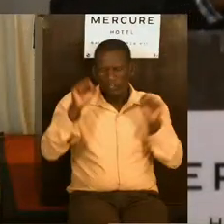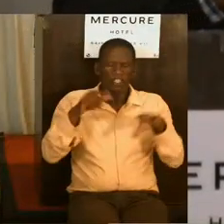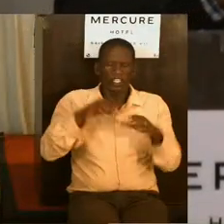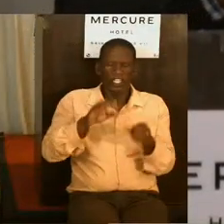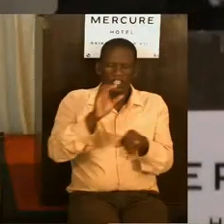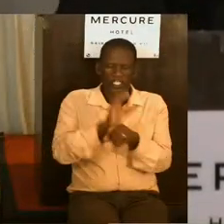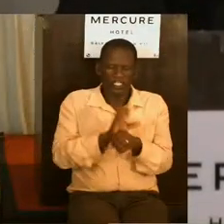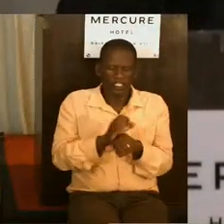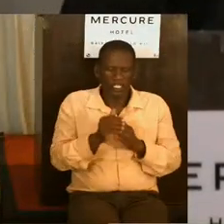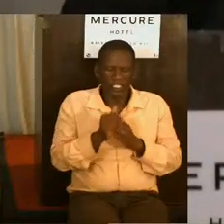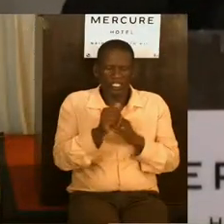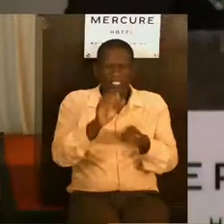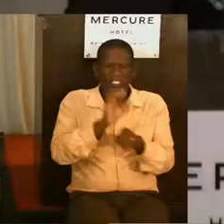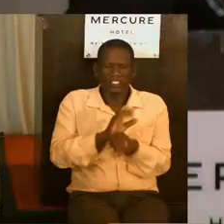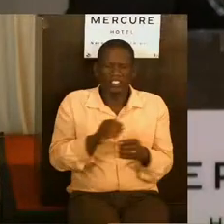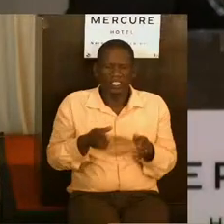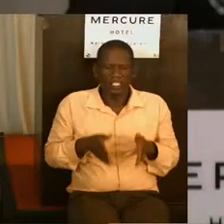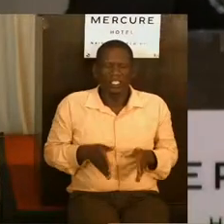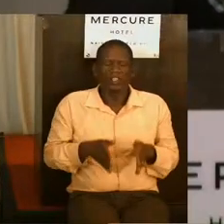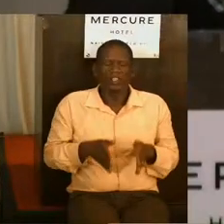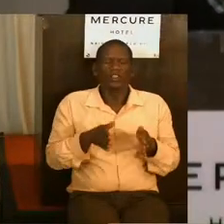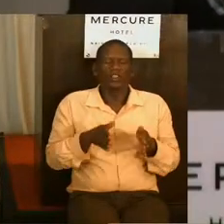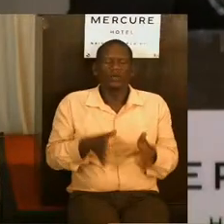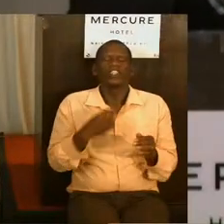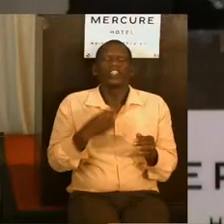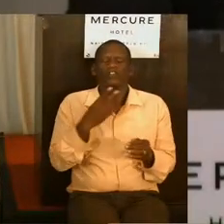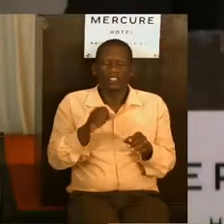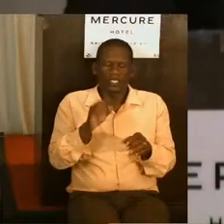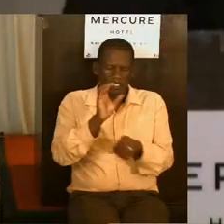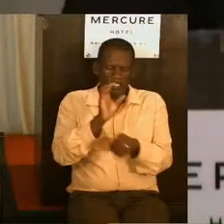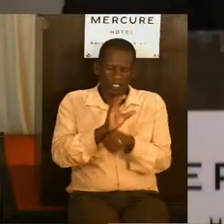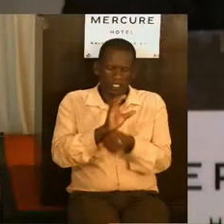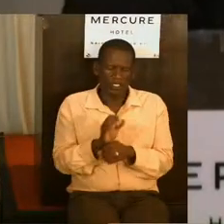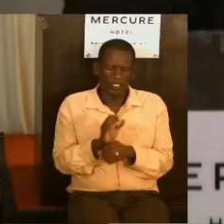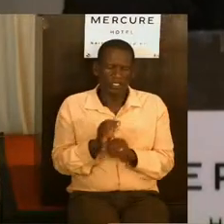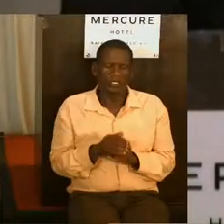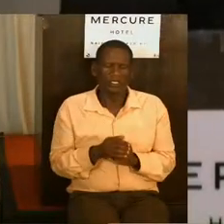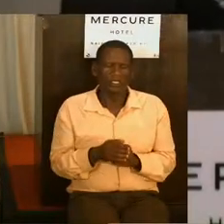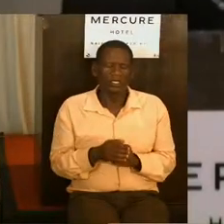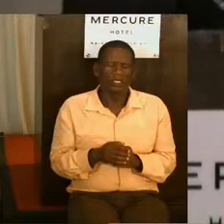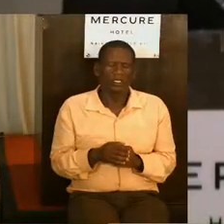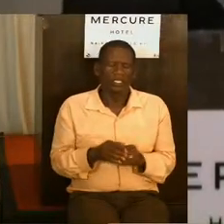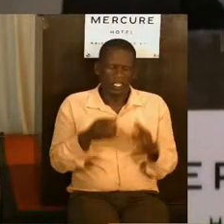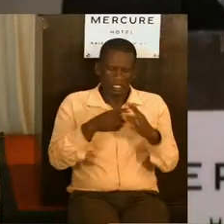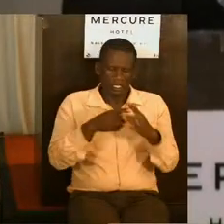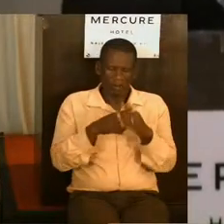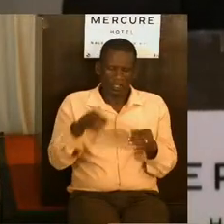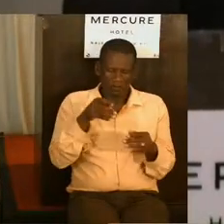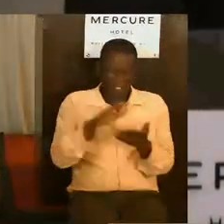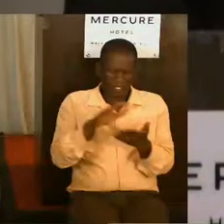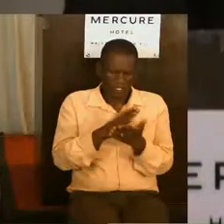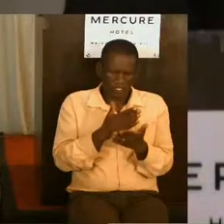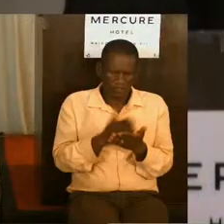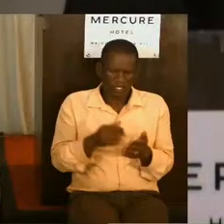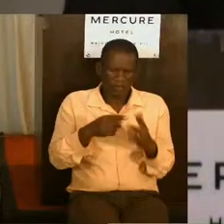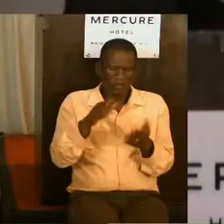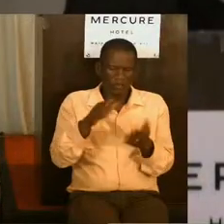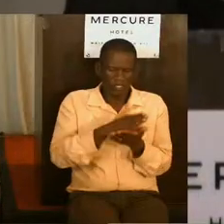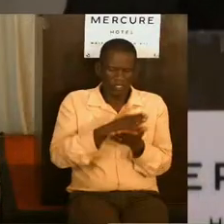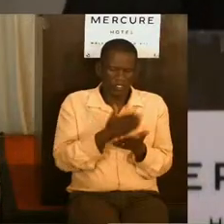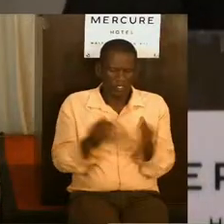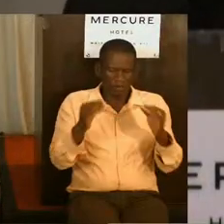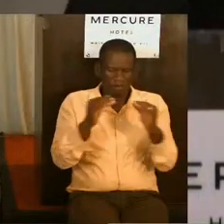especially with their voices as a church at the beginning of these sessions is